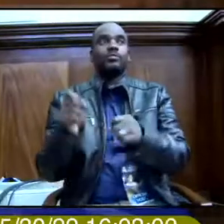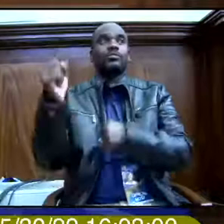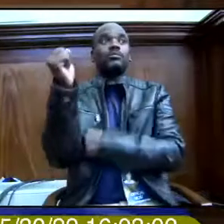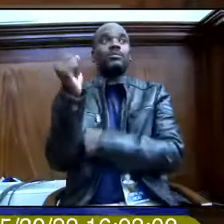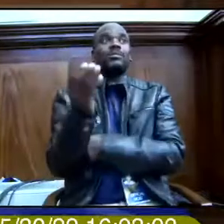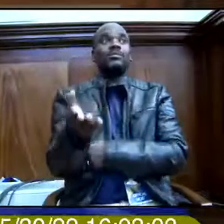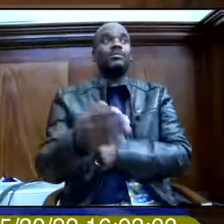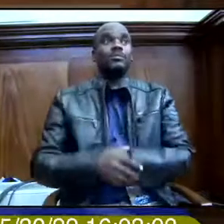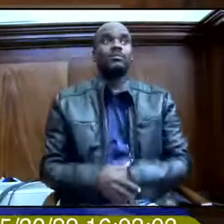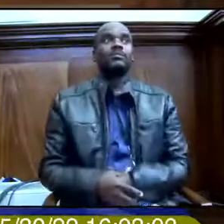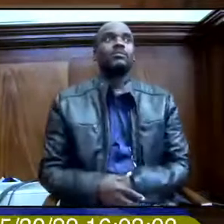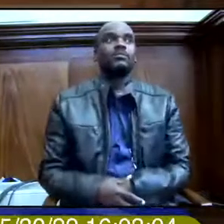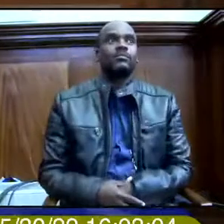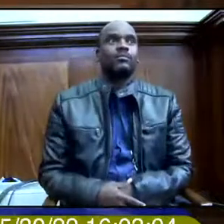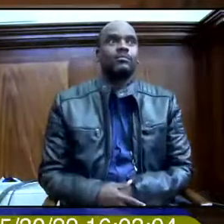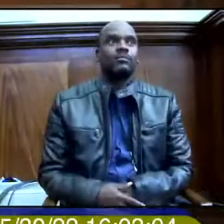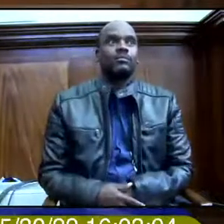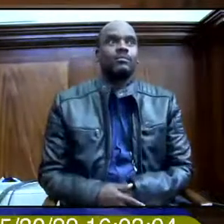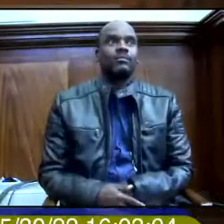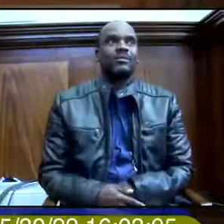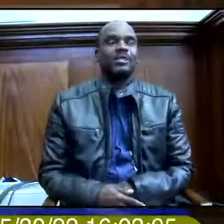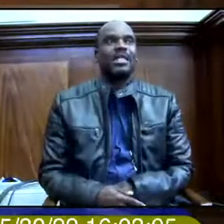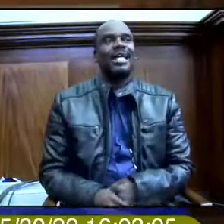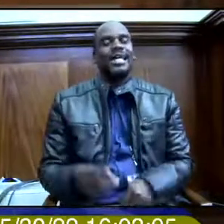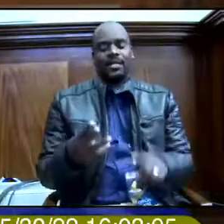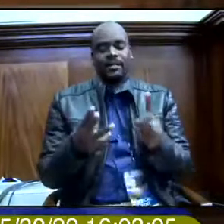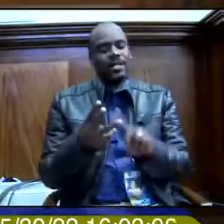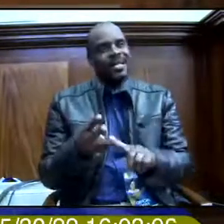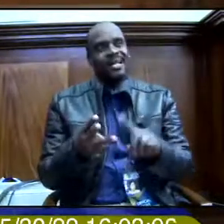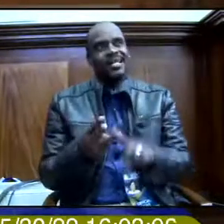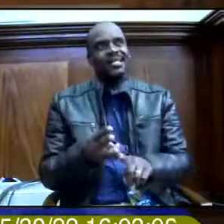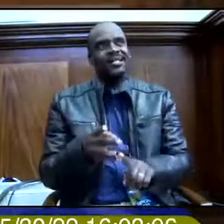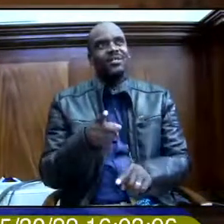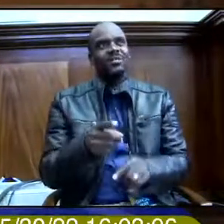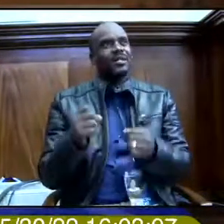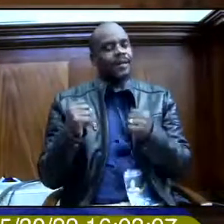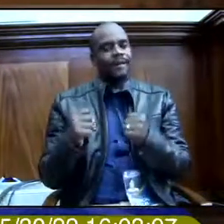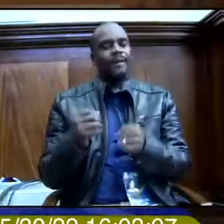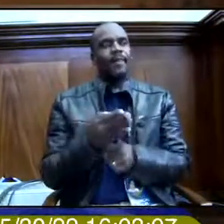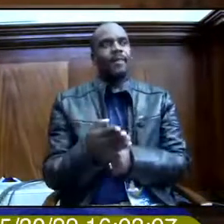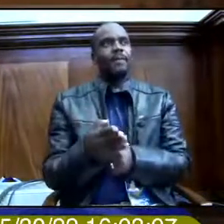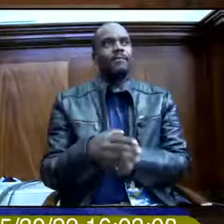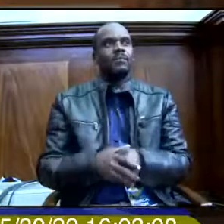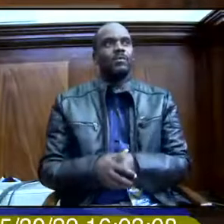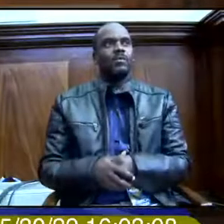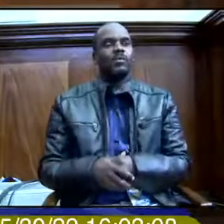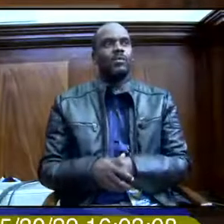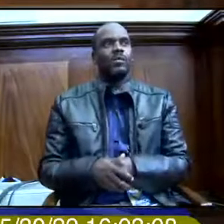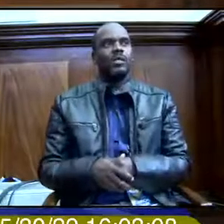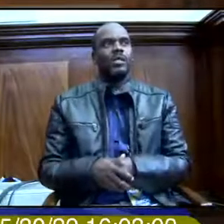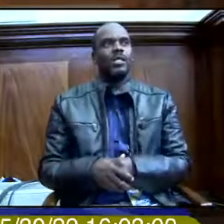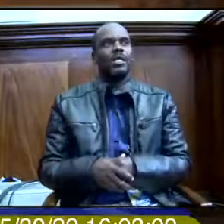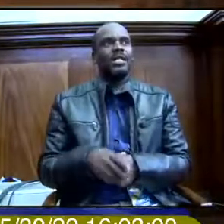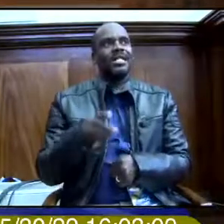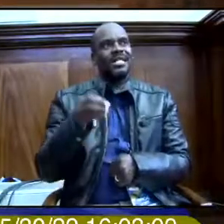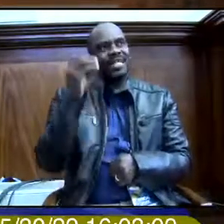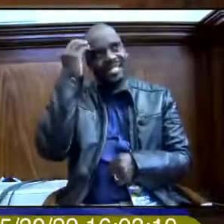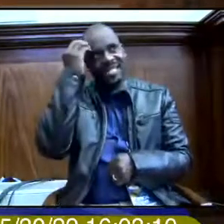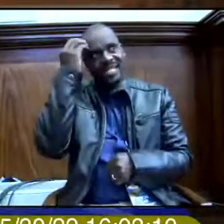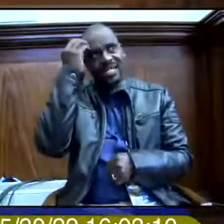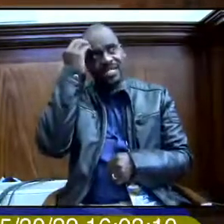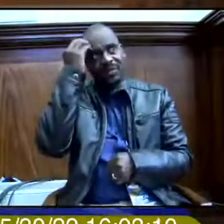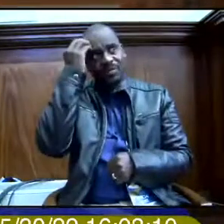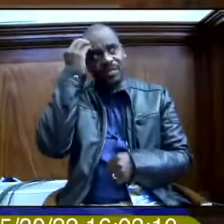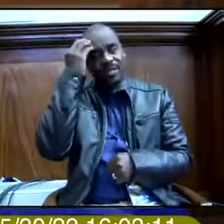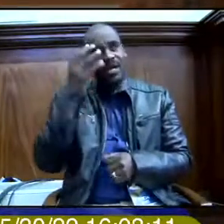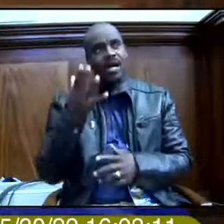on pagani and the other issue that is very critical as a program director is the issue of outsourcing